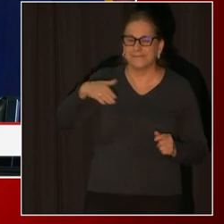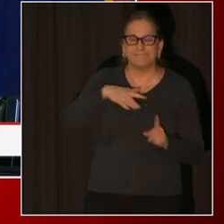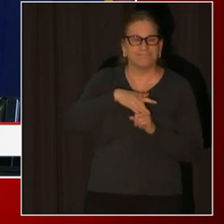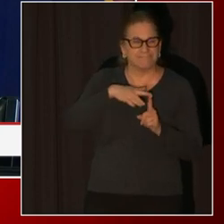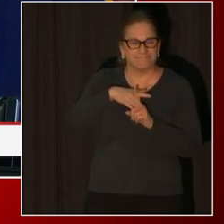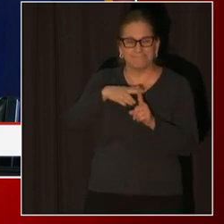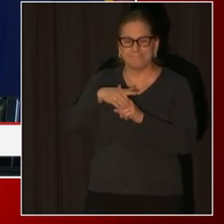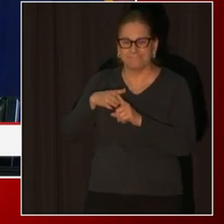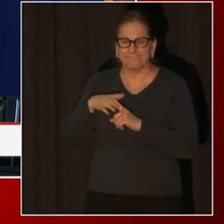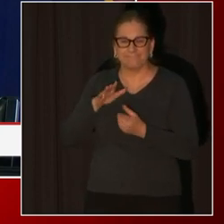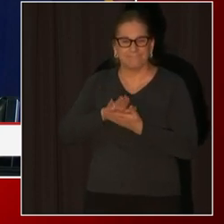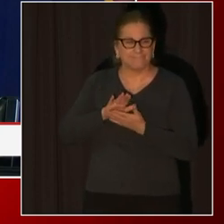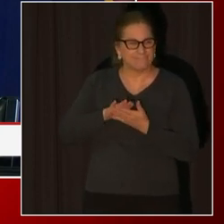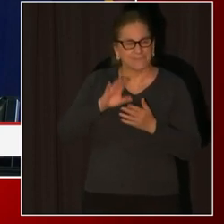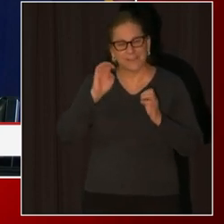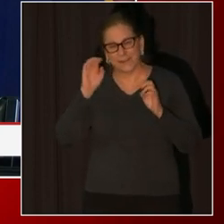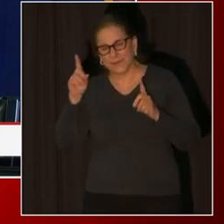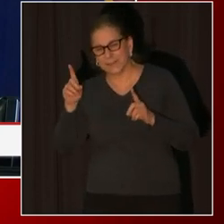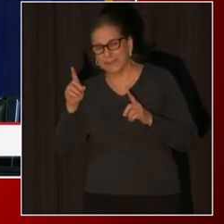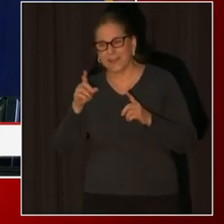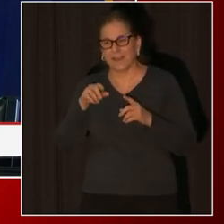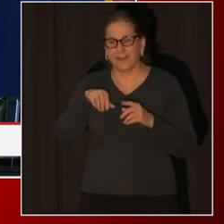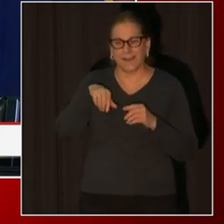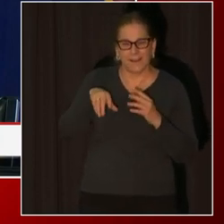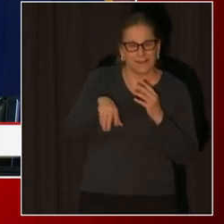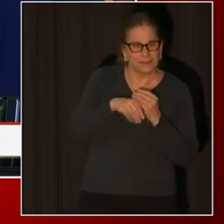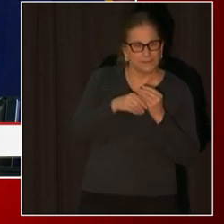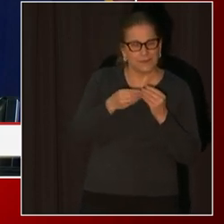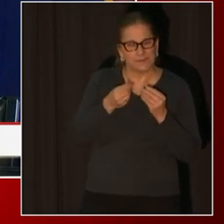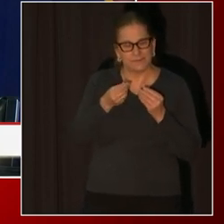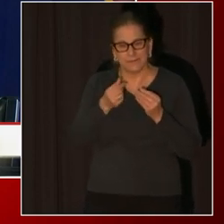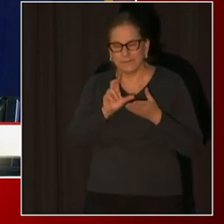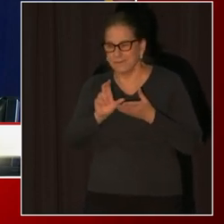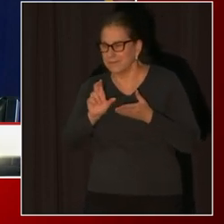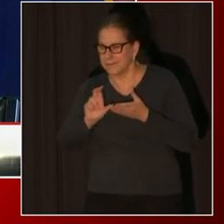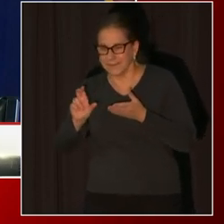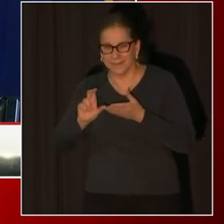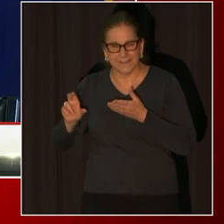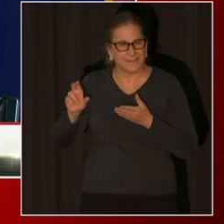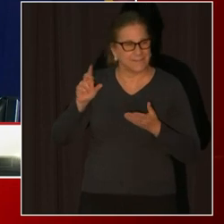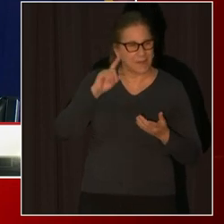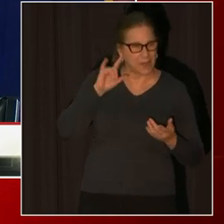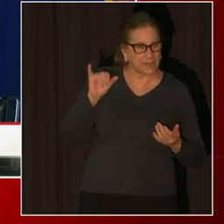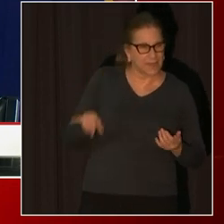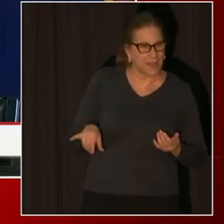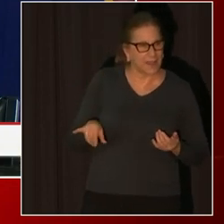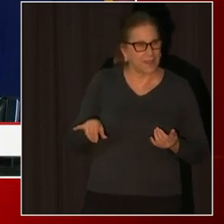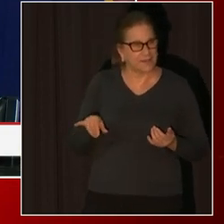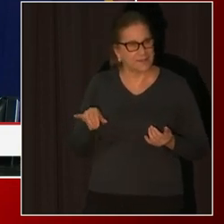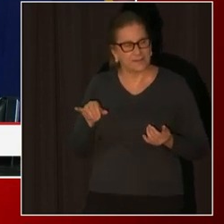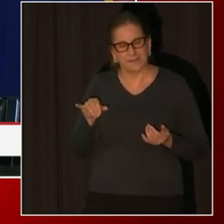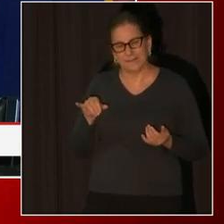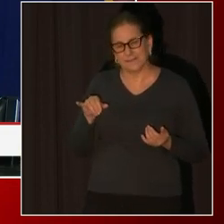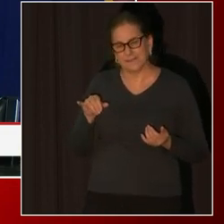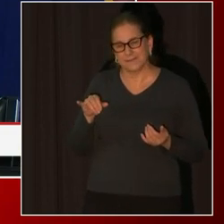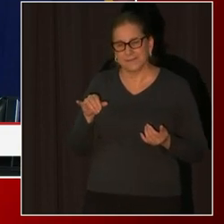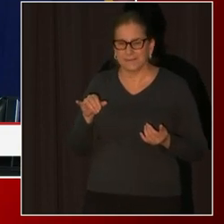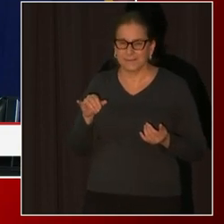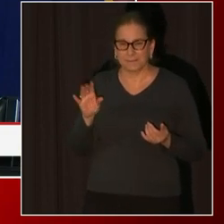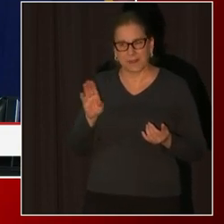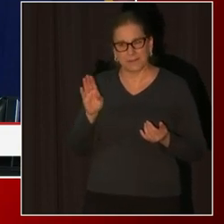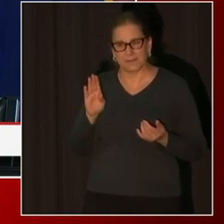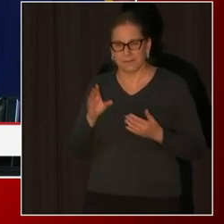some additional investments in education in spite of $750 million drop in revenues